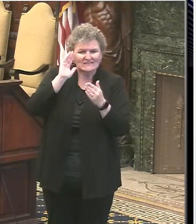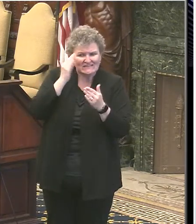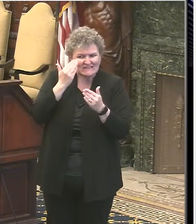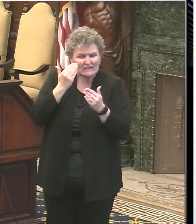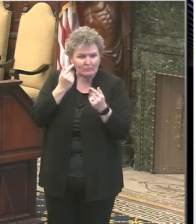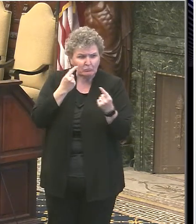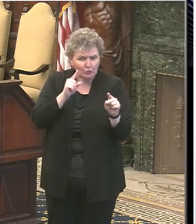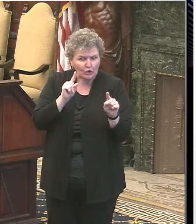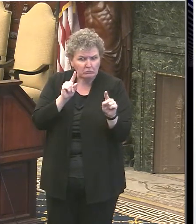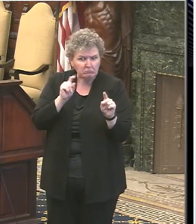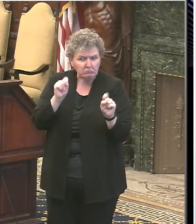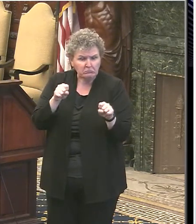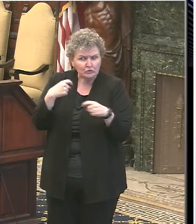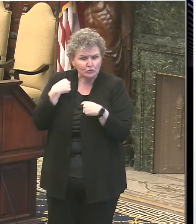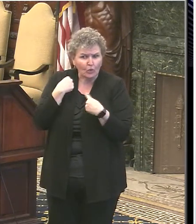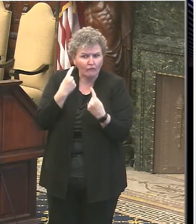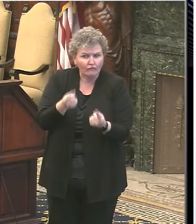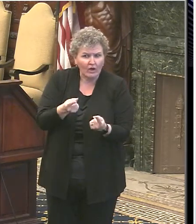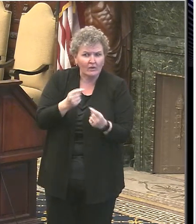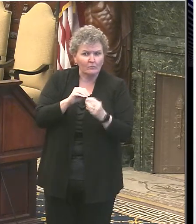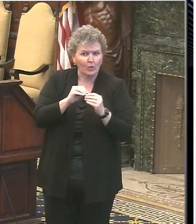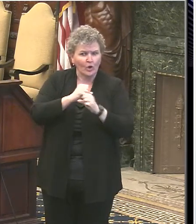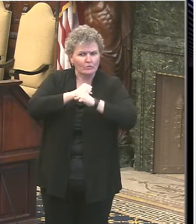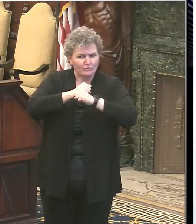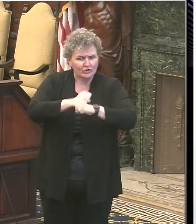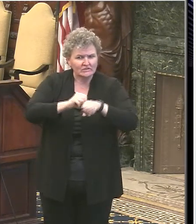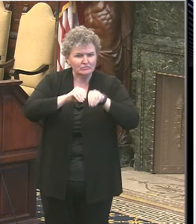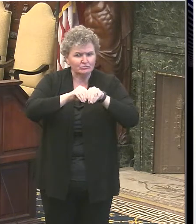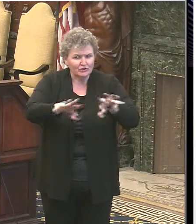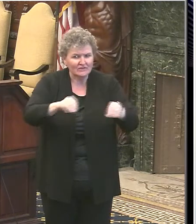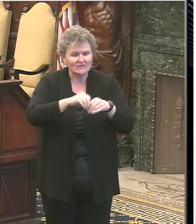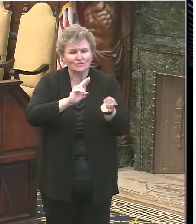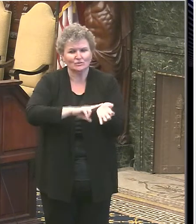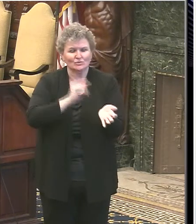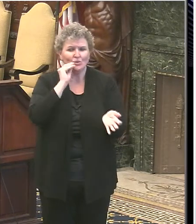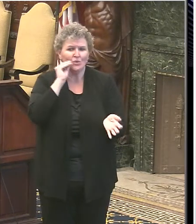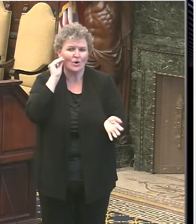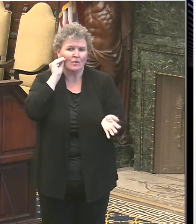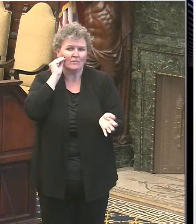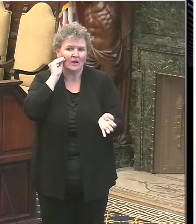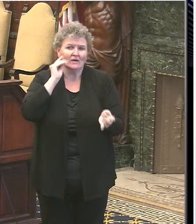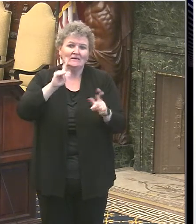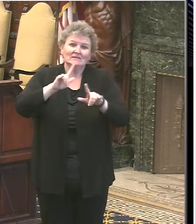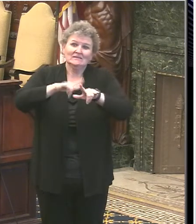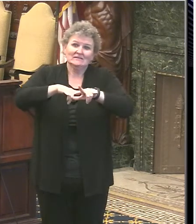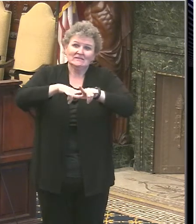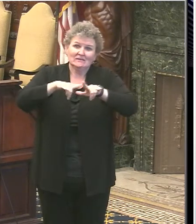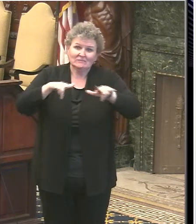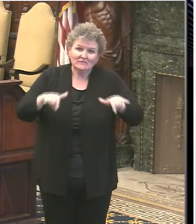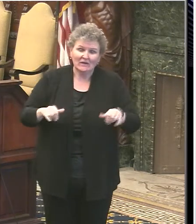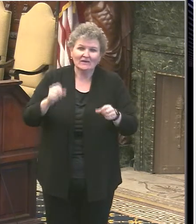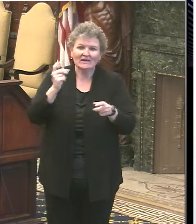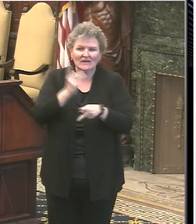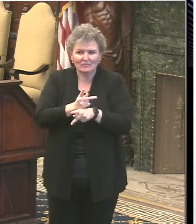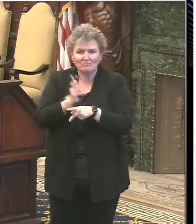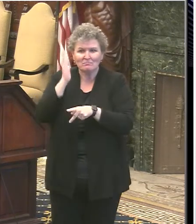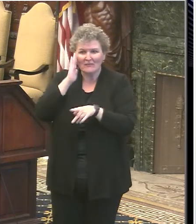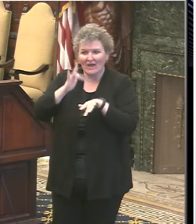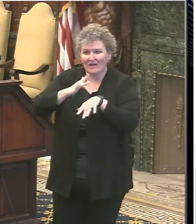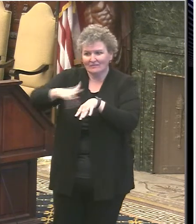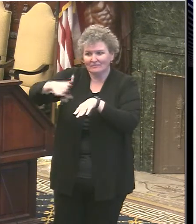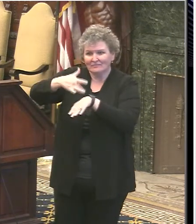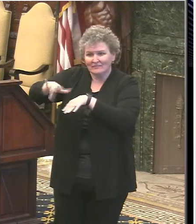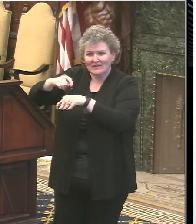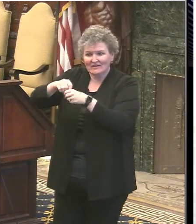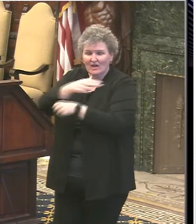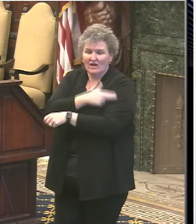So we're hoping that will protect spread in nursing homes as well as keep the hospitals from getting overrun, and that may serve it more